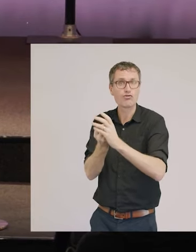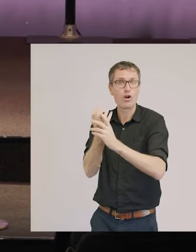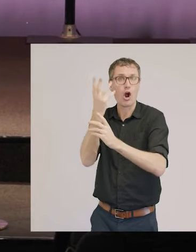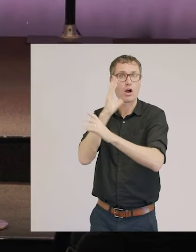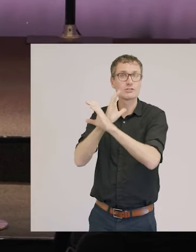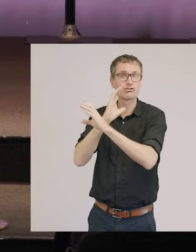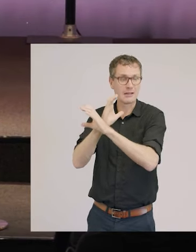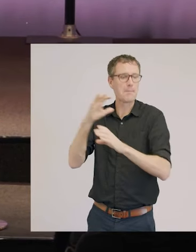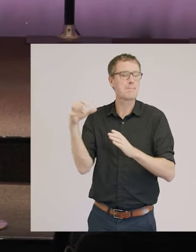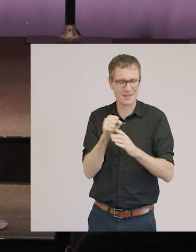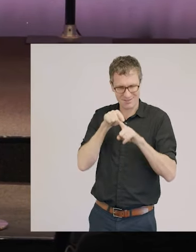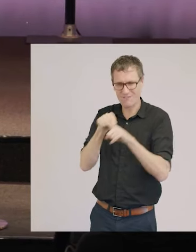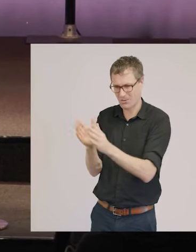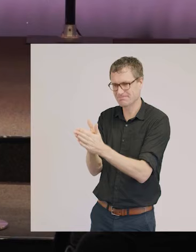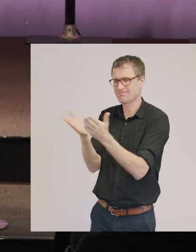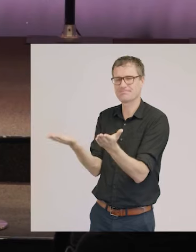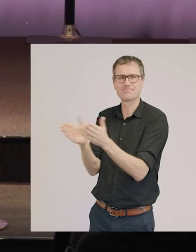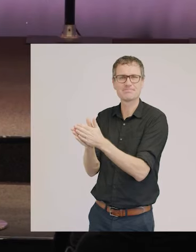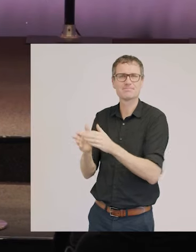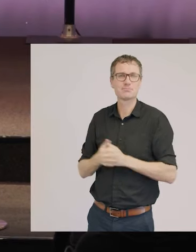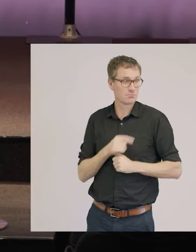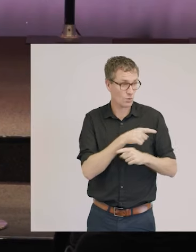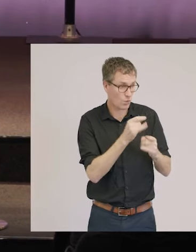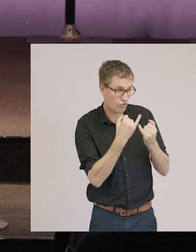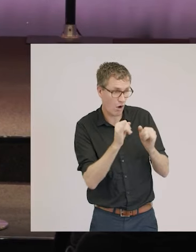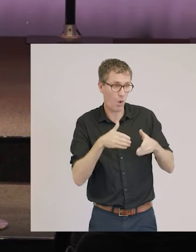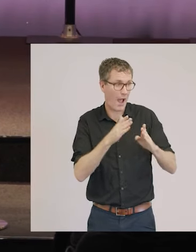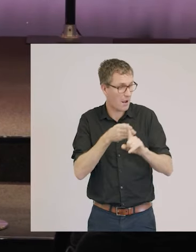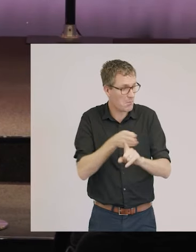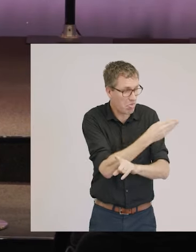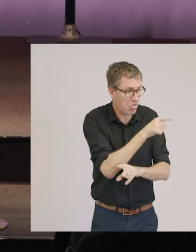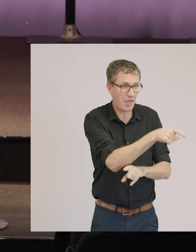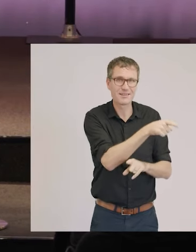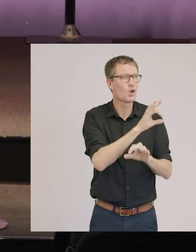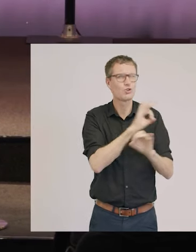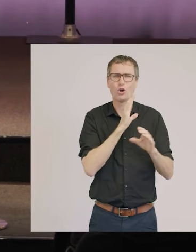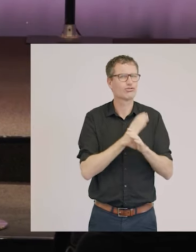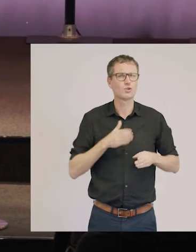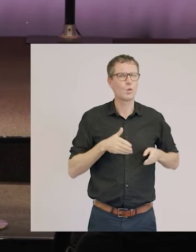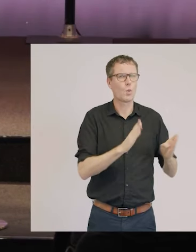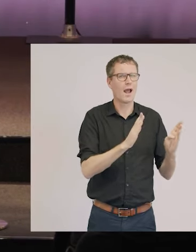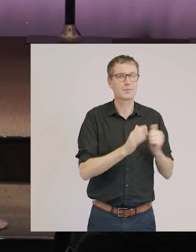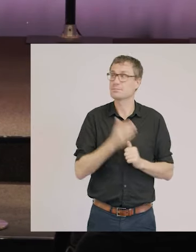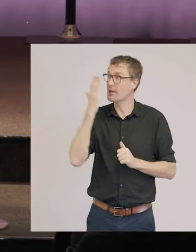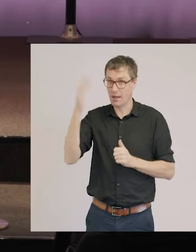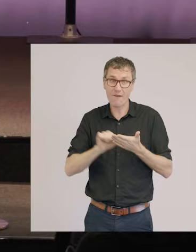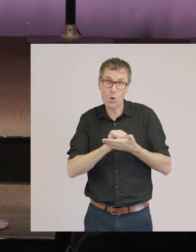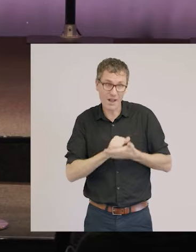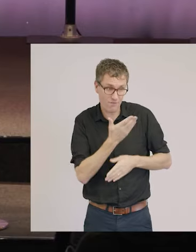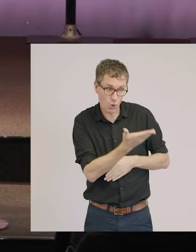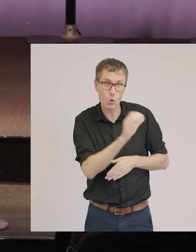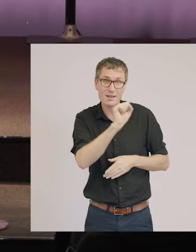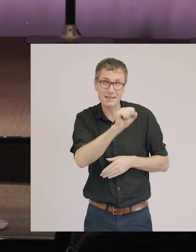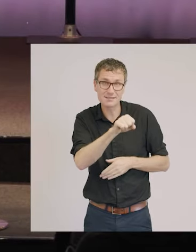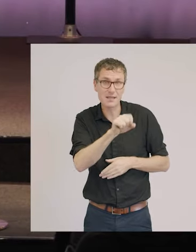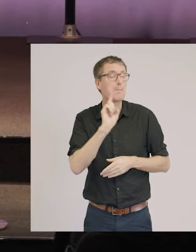God wants. Don't confuse what you're doing with Christianity. Because yes, God forgives you and he wants to cleanse you and